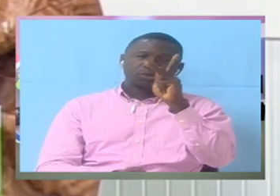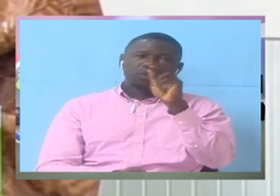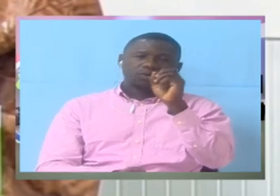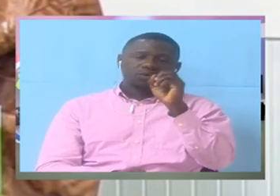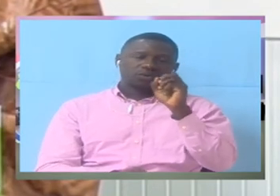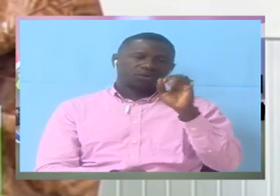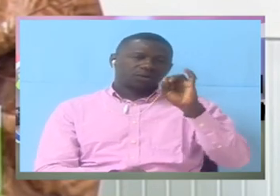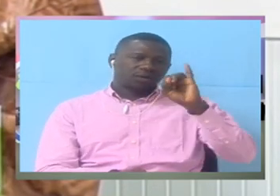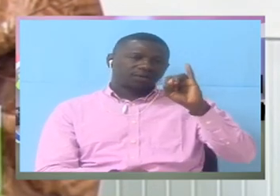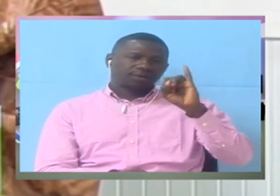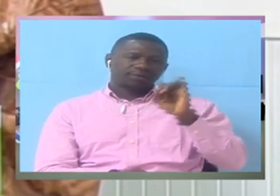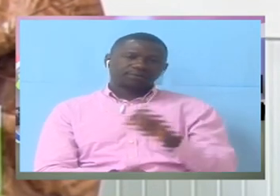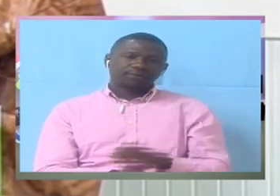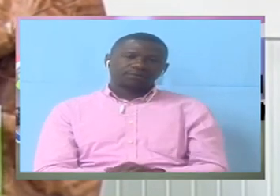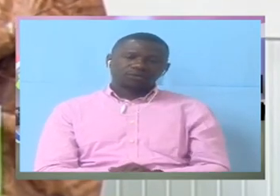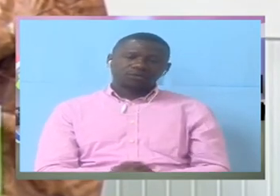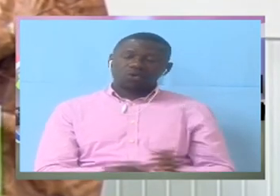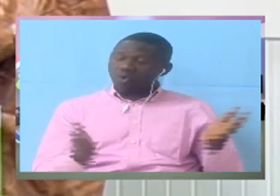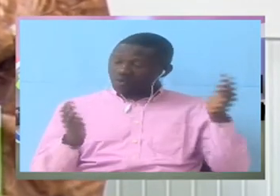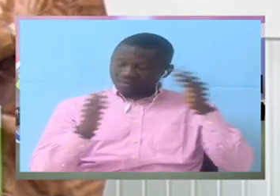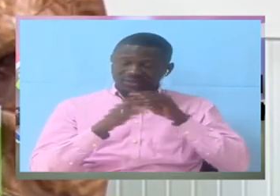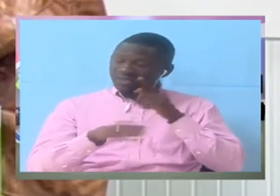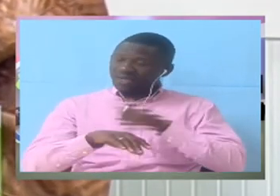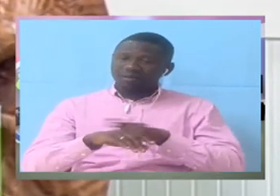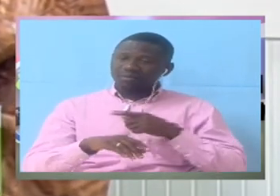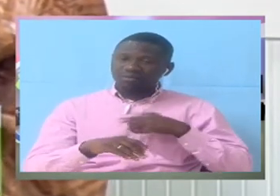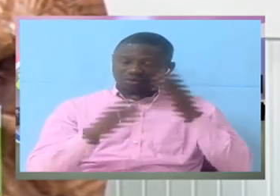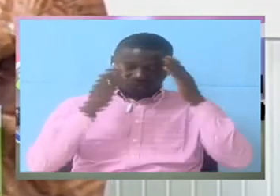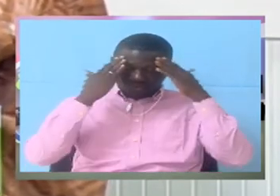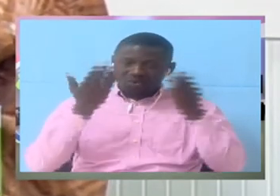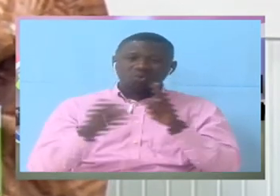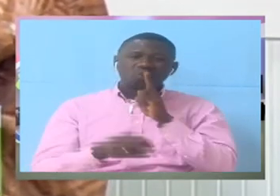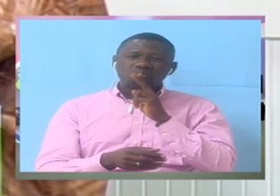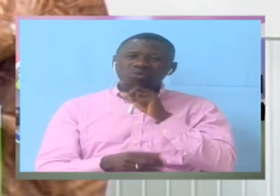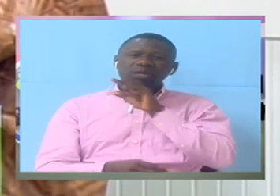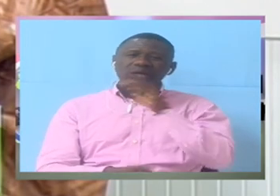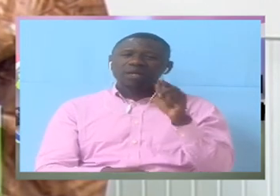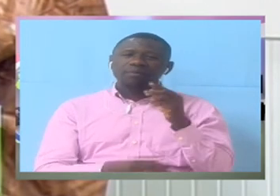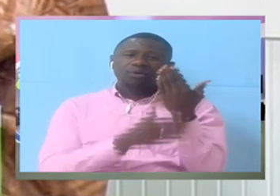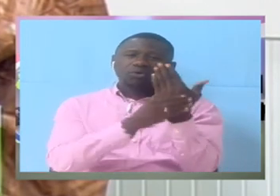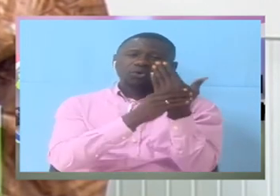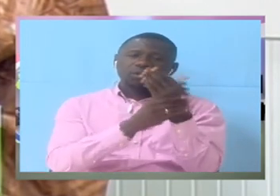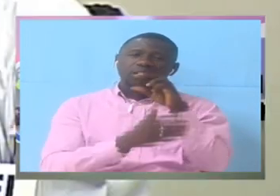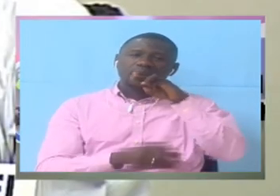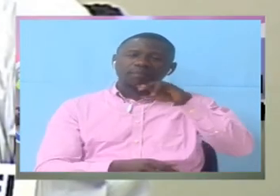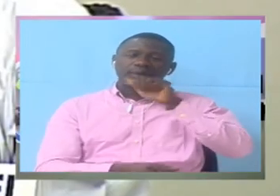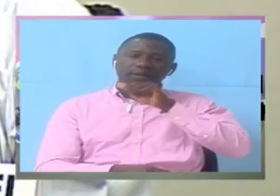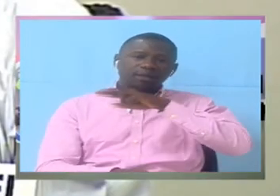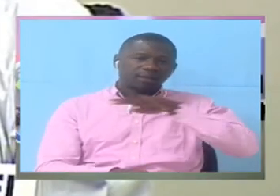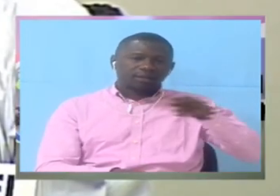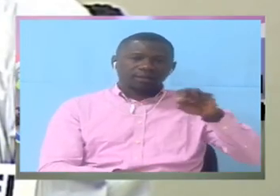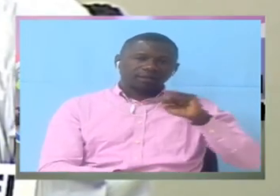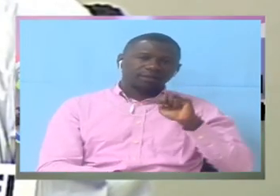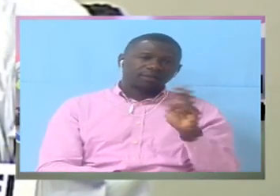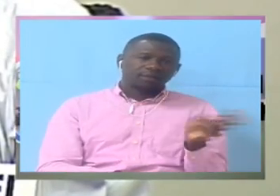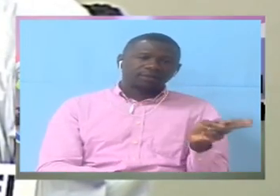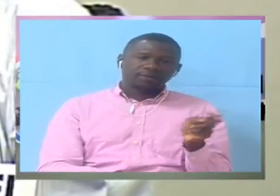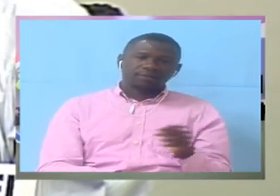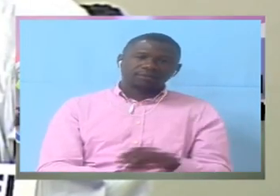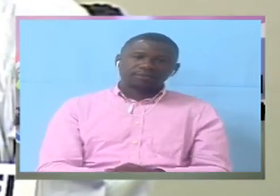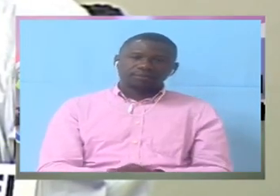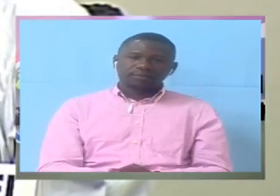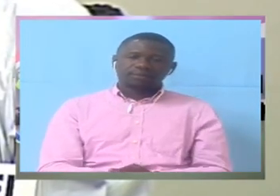Up to new water, remember Dr. Mane. Up to that time, we haven't seen Dr. Mane. Did you willingly